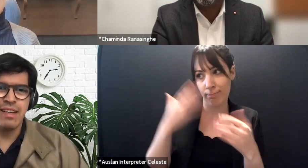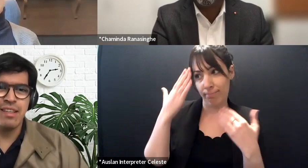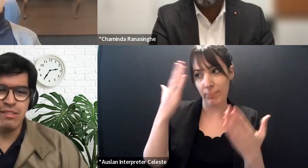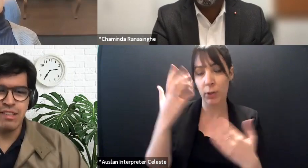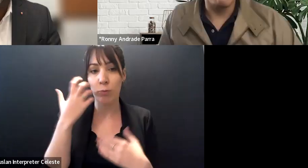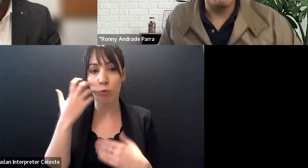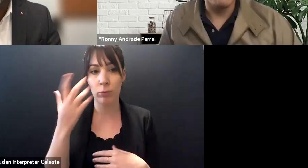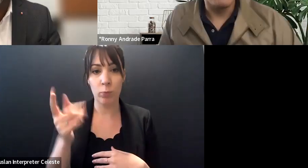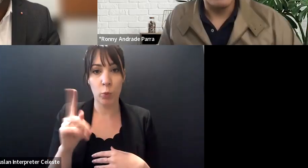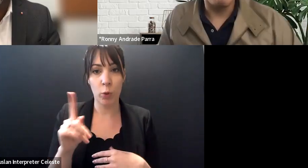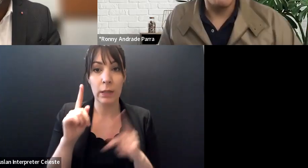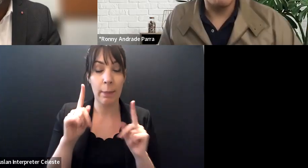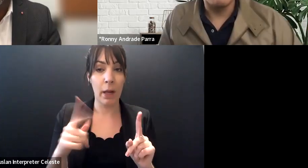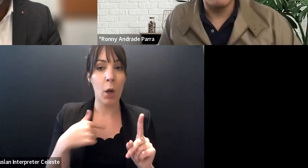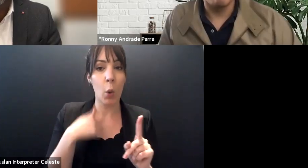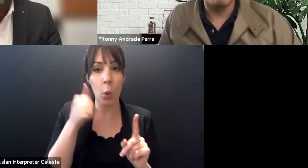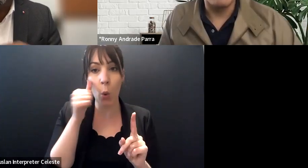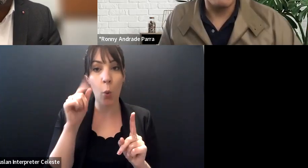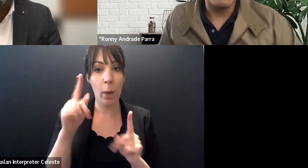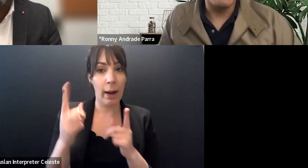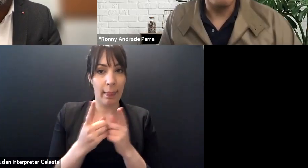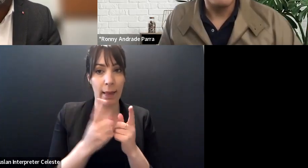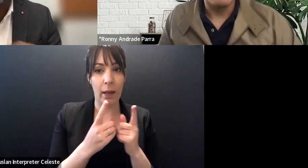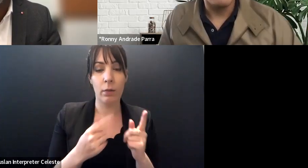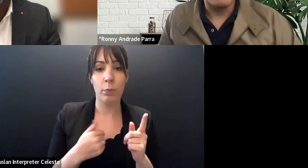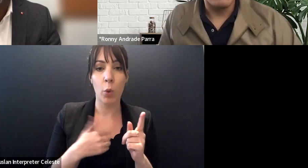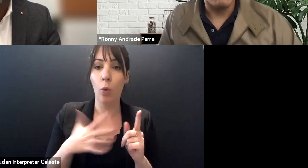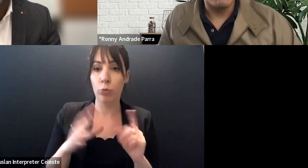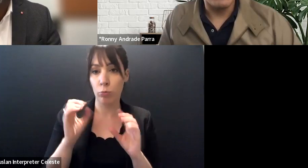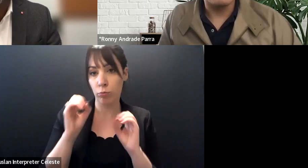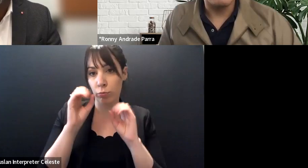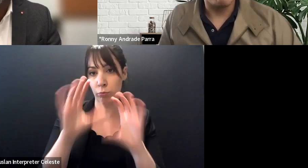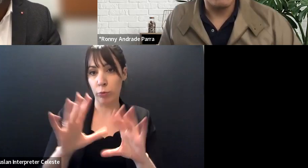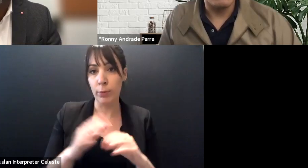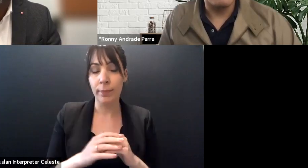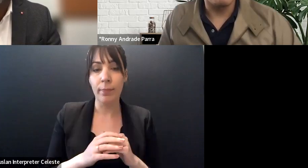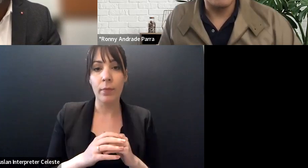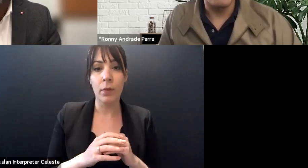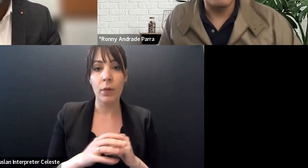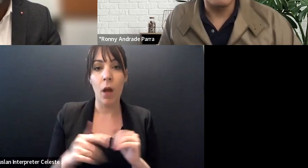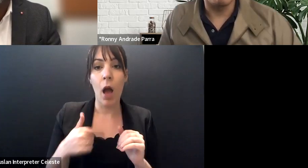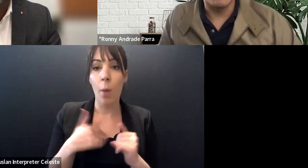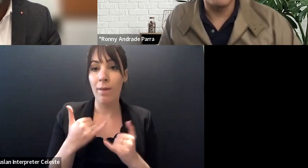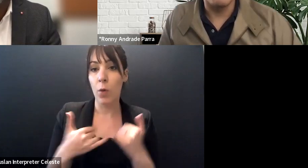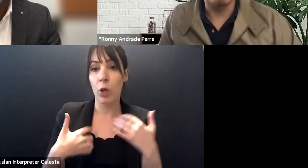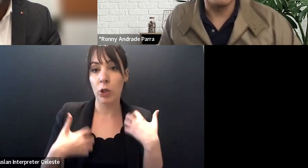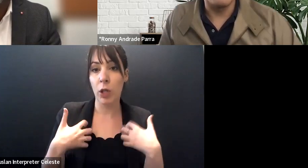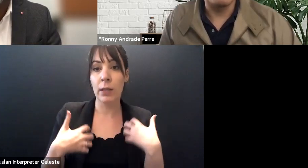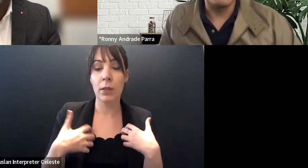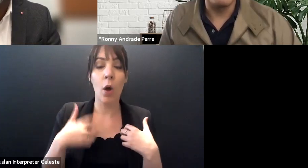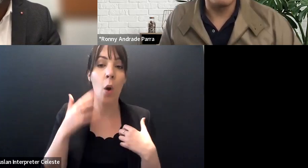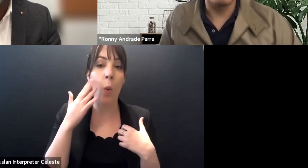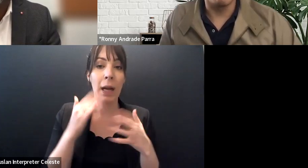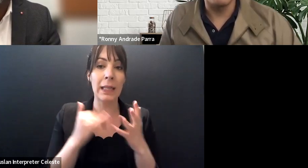one thing that I do know, and I want to be very, very emphatic on this. I was very excited when Stephen mentioned regression, and